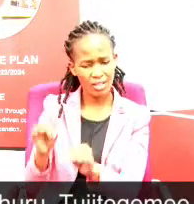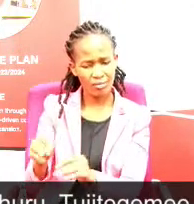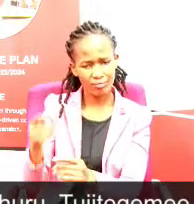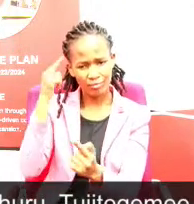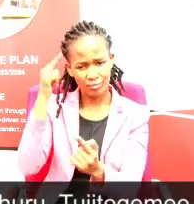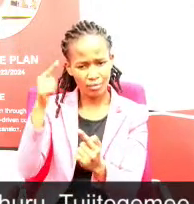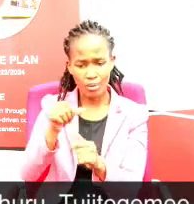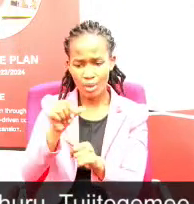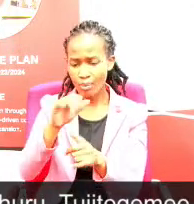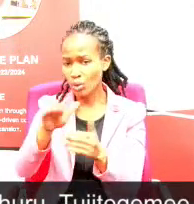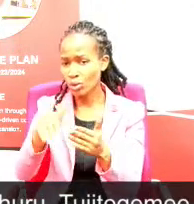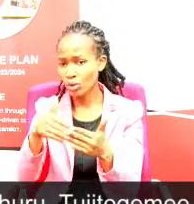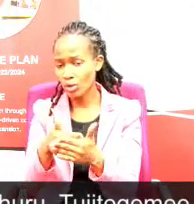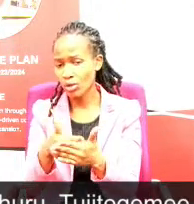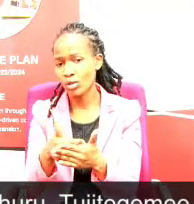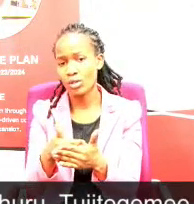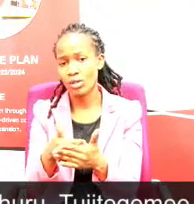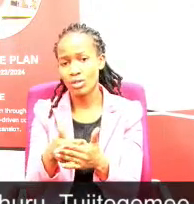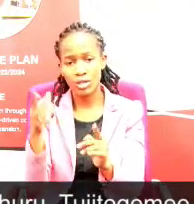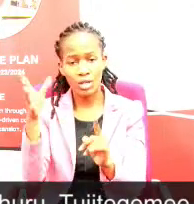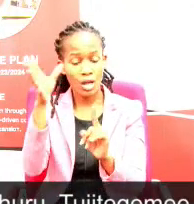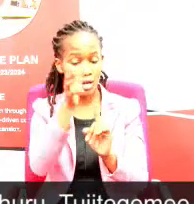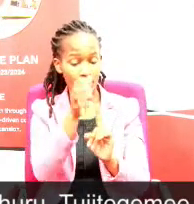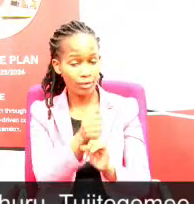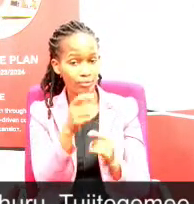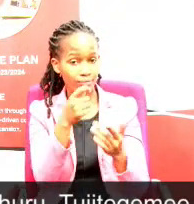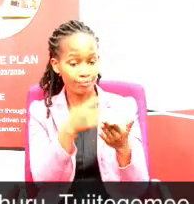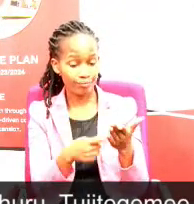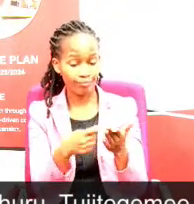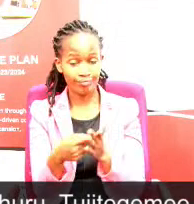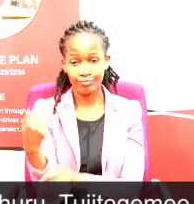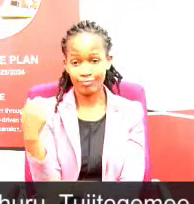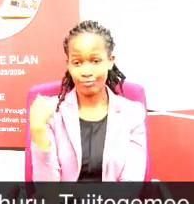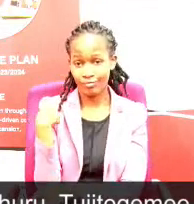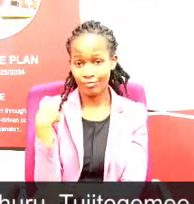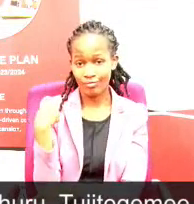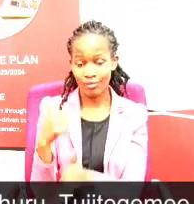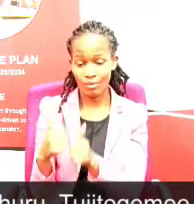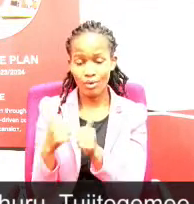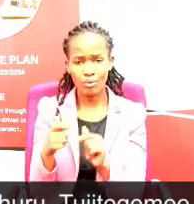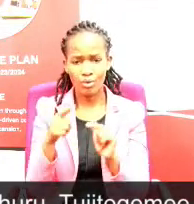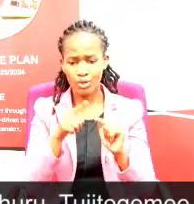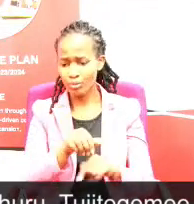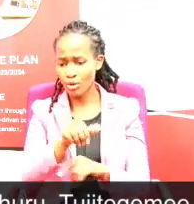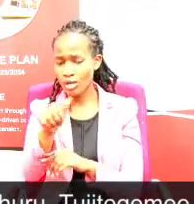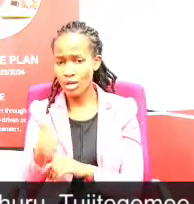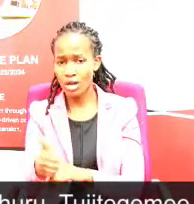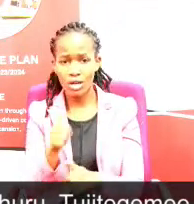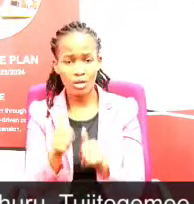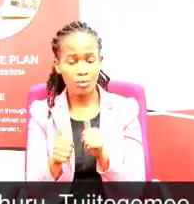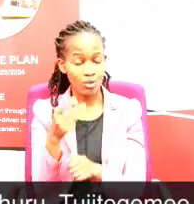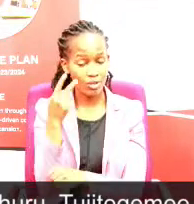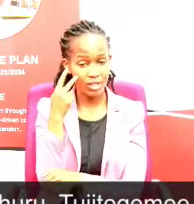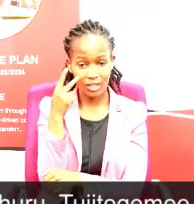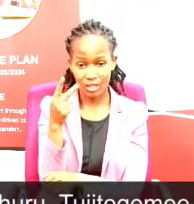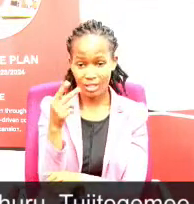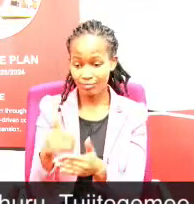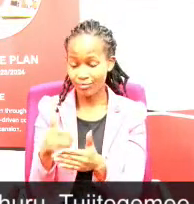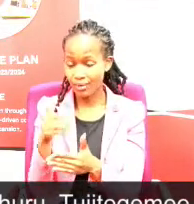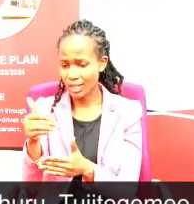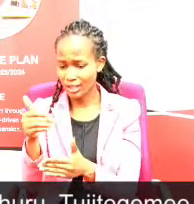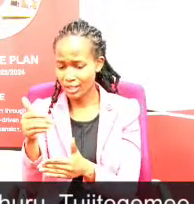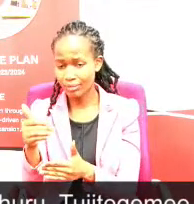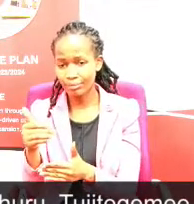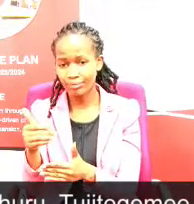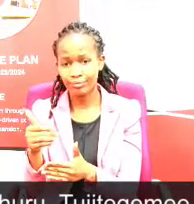is all about the achievement of the revenue numbers, which depend on the other perspectives that we shall see. Next is